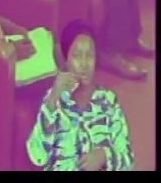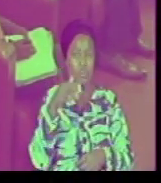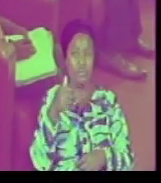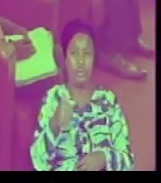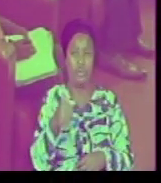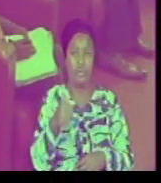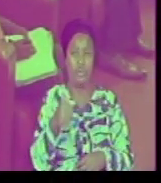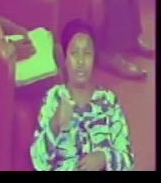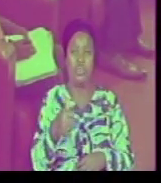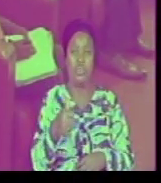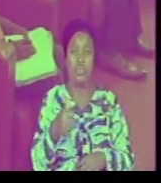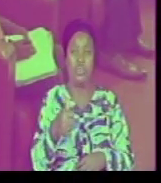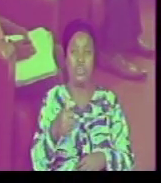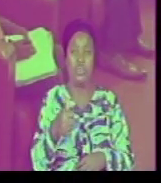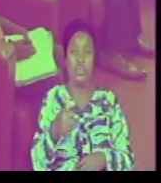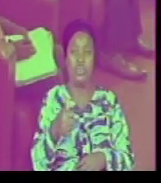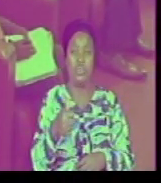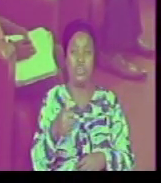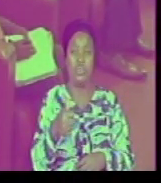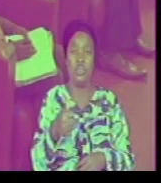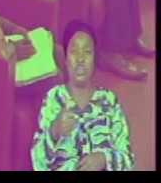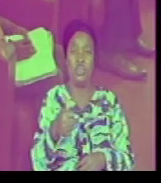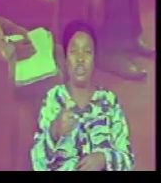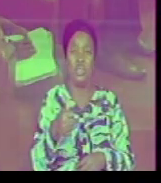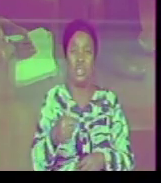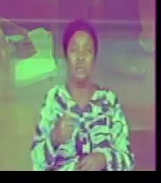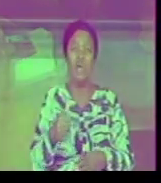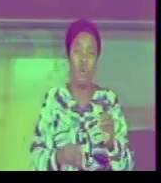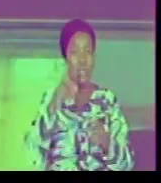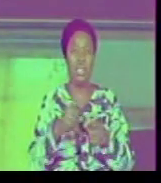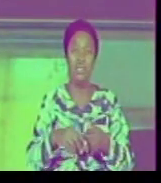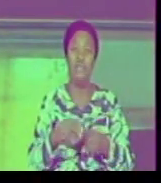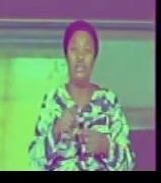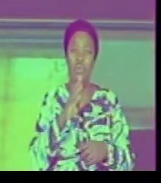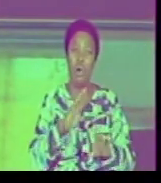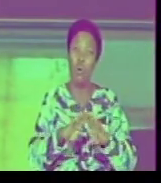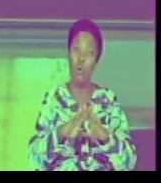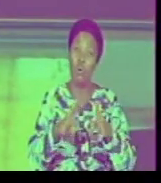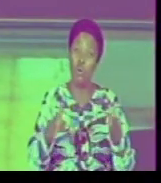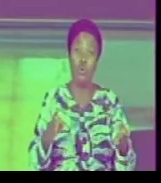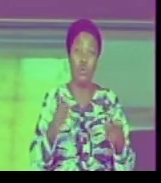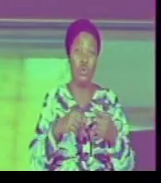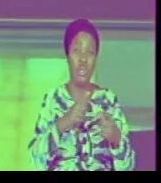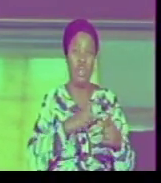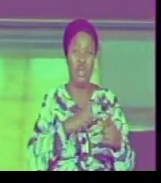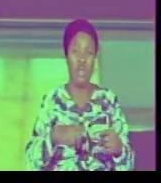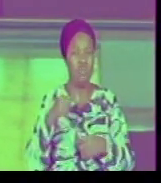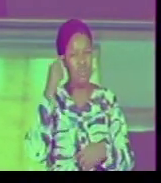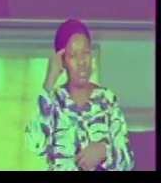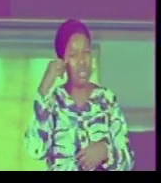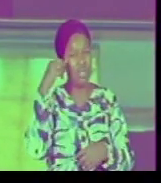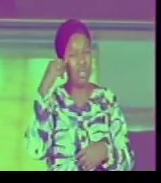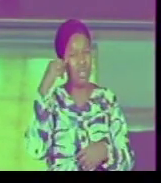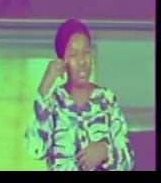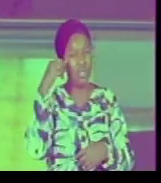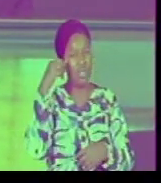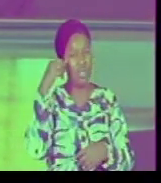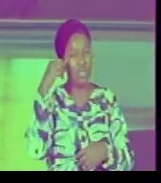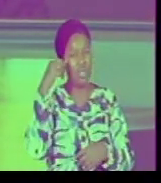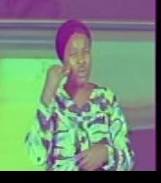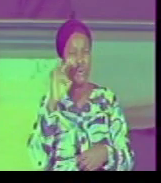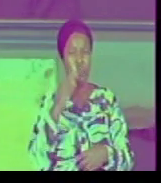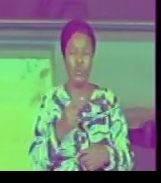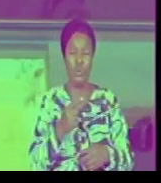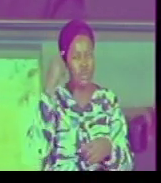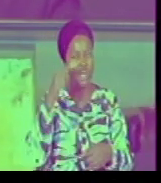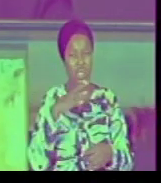think, and you are humble, and you think of your value, and you keep to that value, this